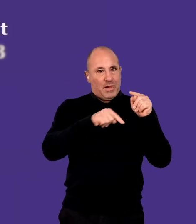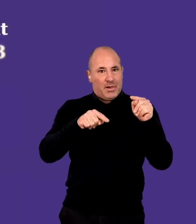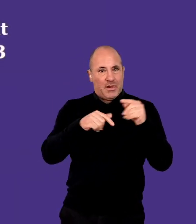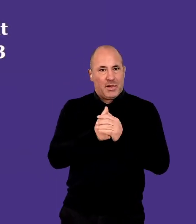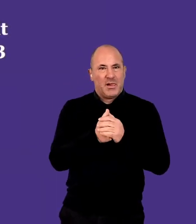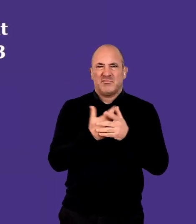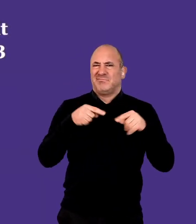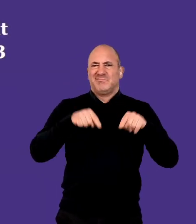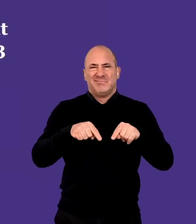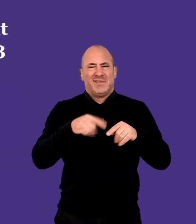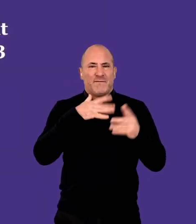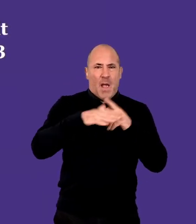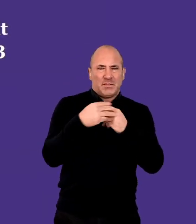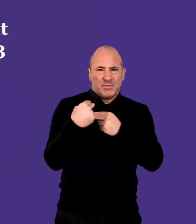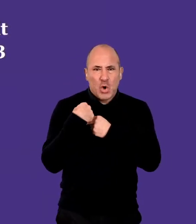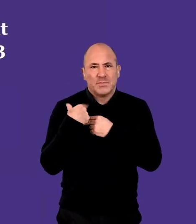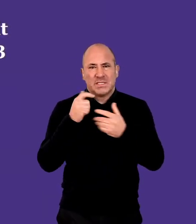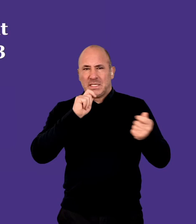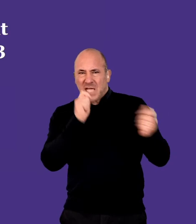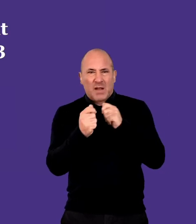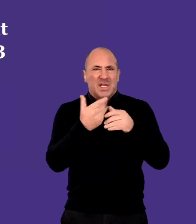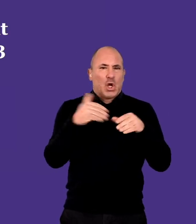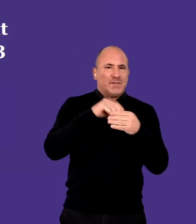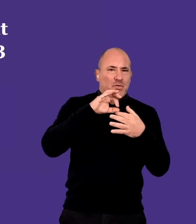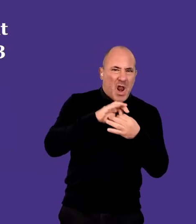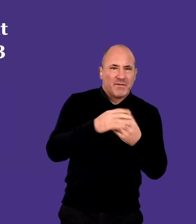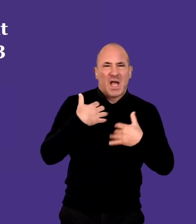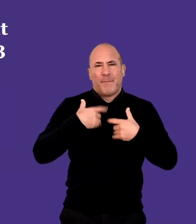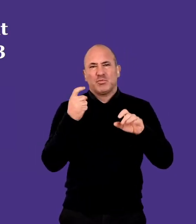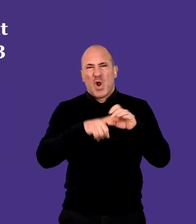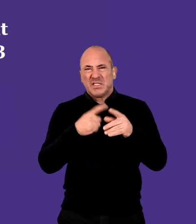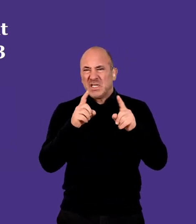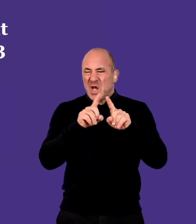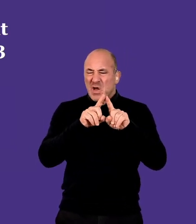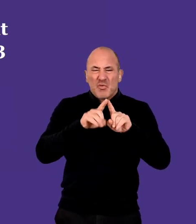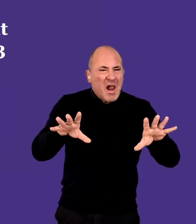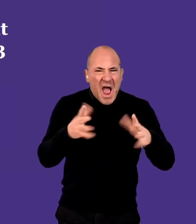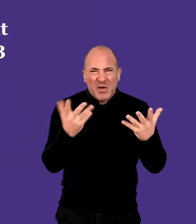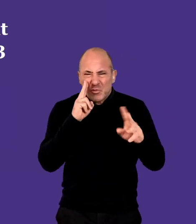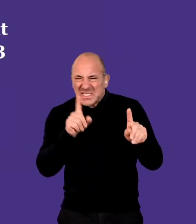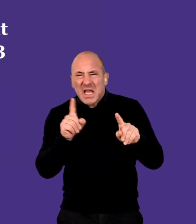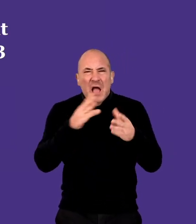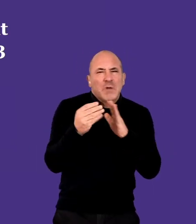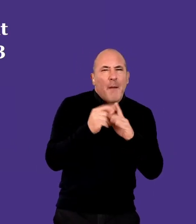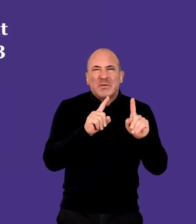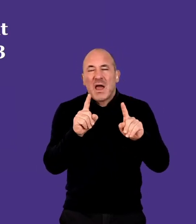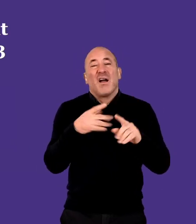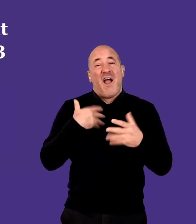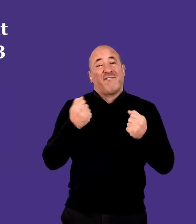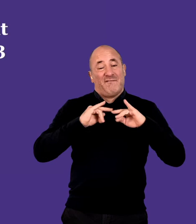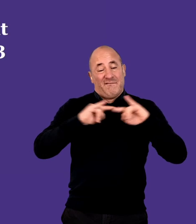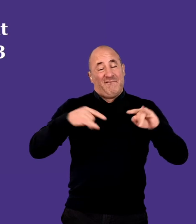find example actions for environmental responsibility, dynamism, and inclusivity and relevance in the mock templates